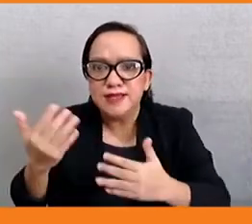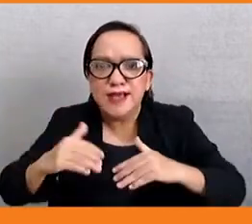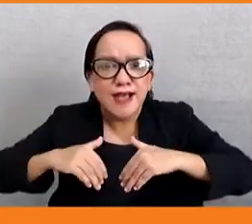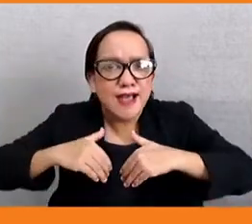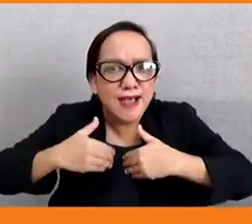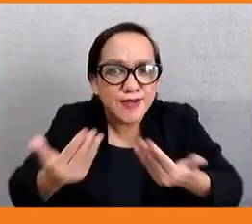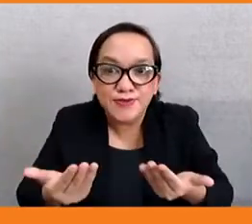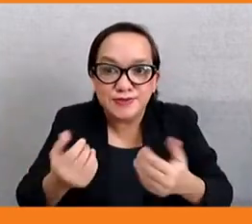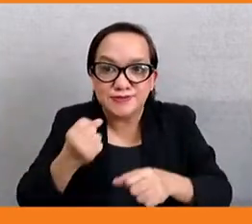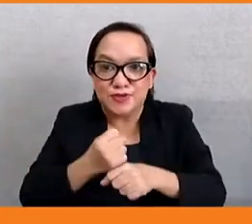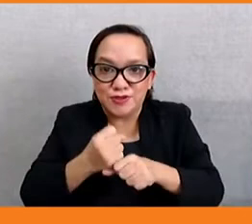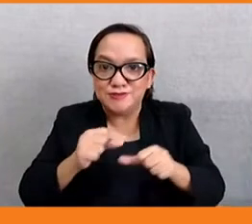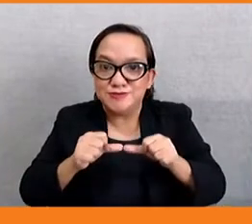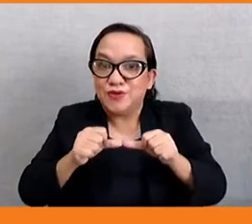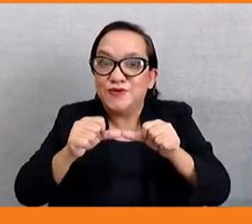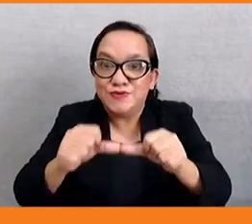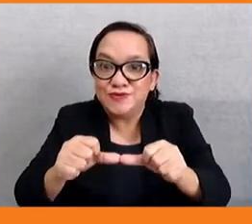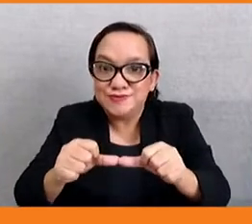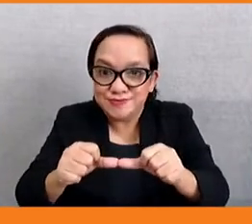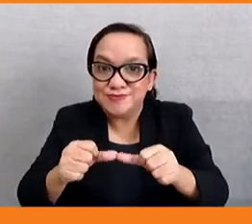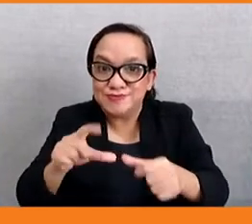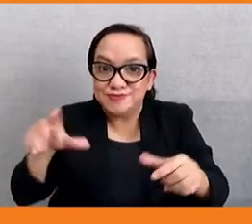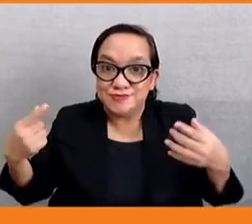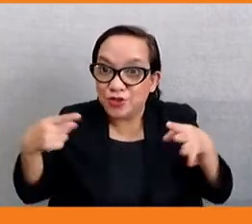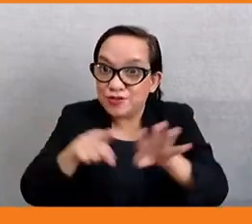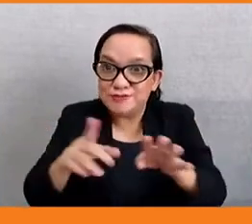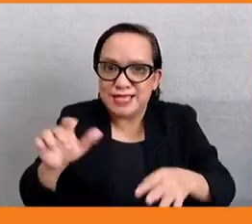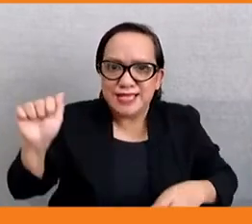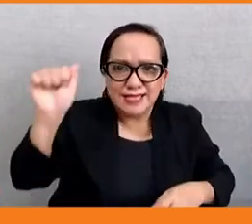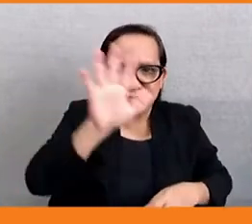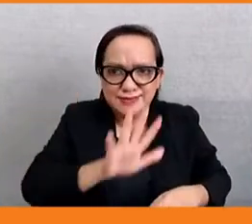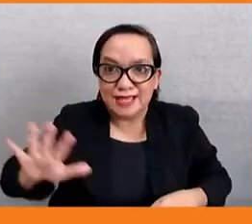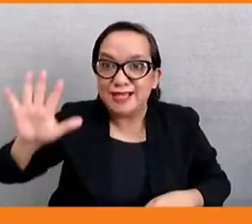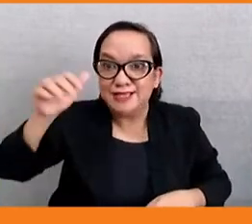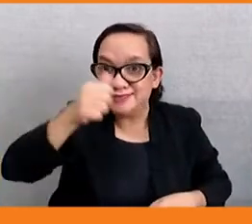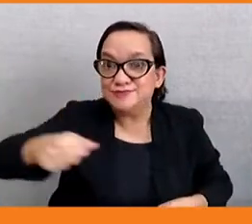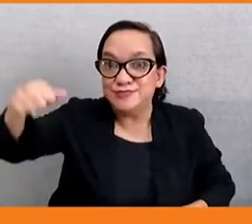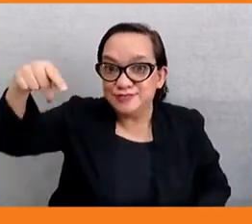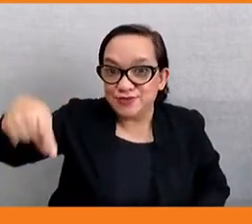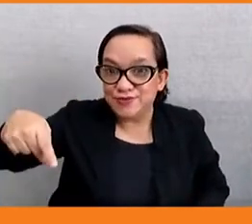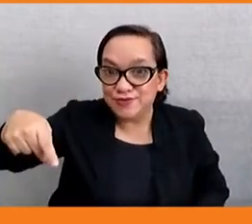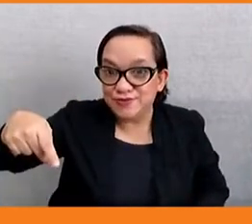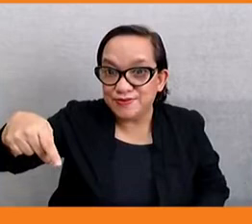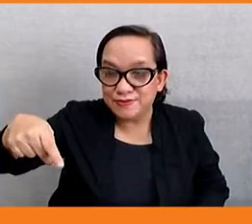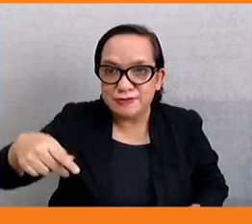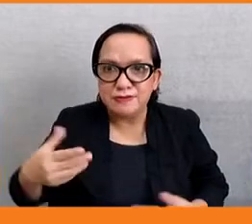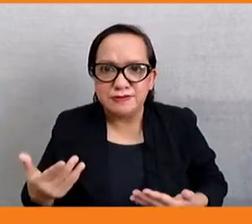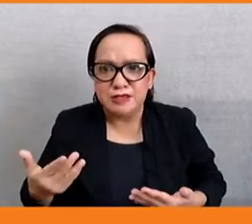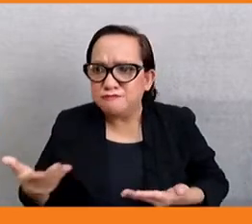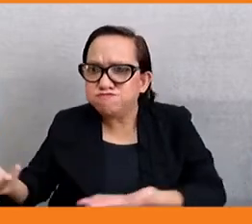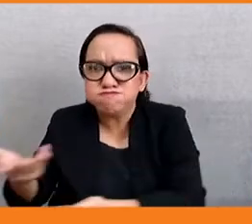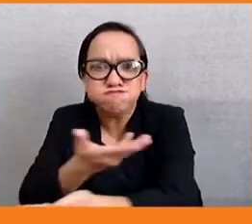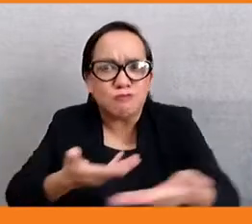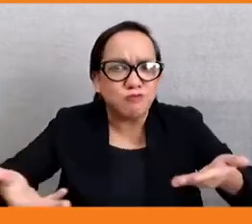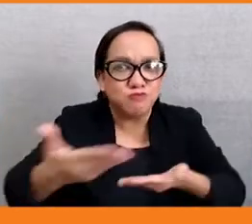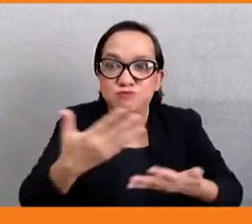Pacific. To start our dialogue, let me comment on three key areas of ADB's work that will need